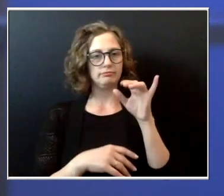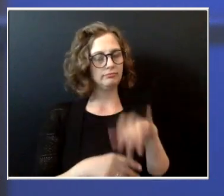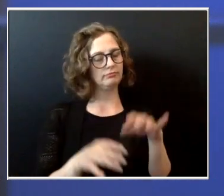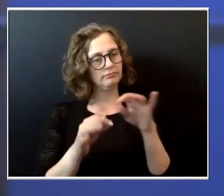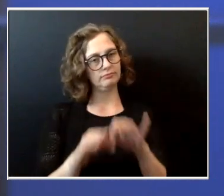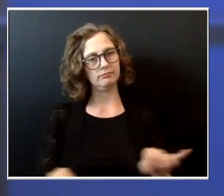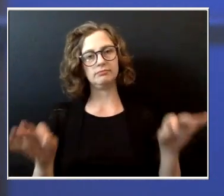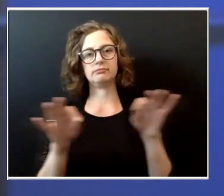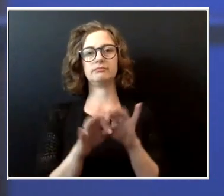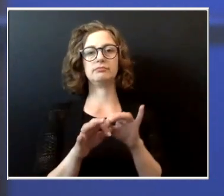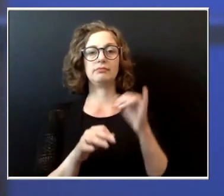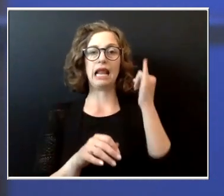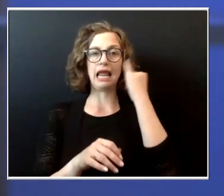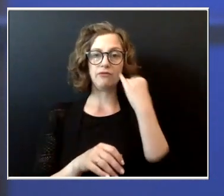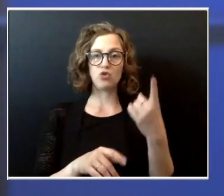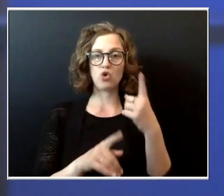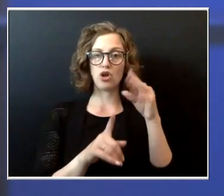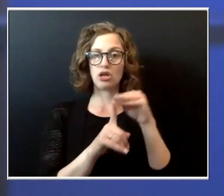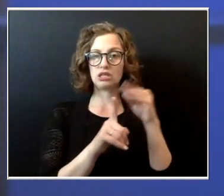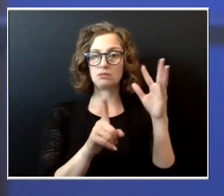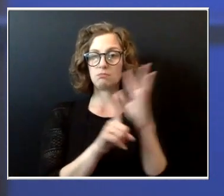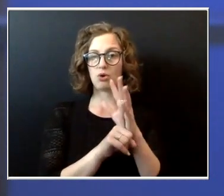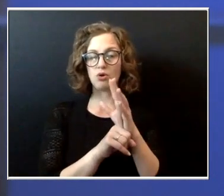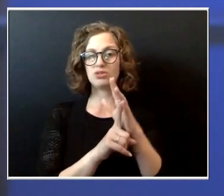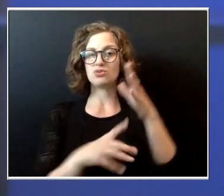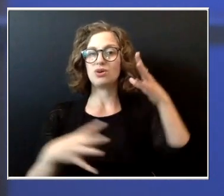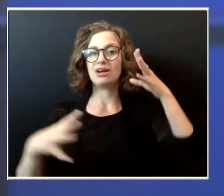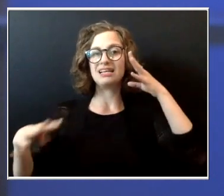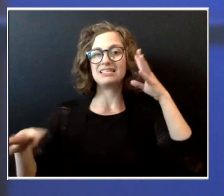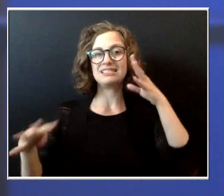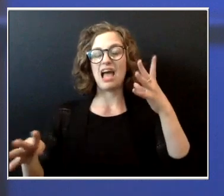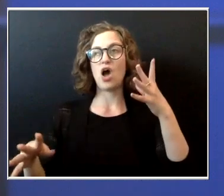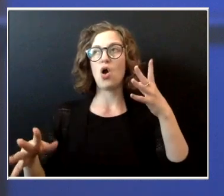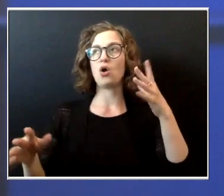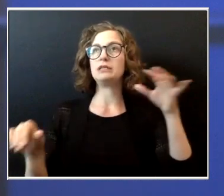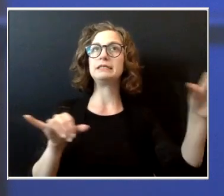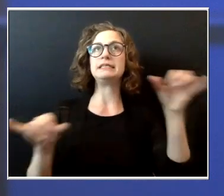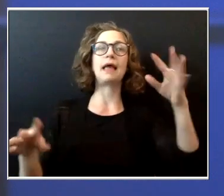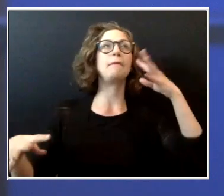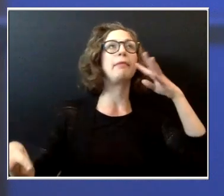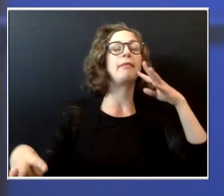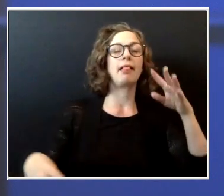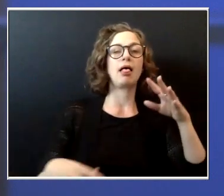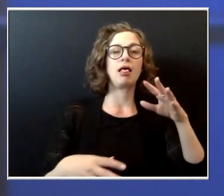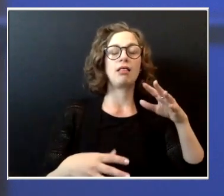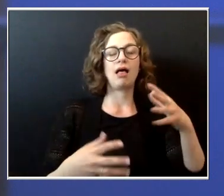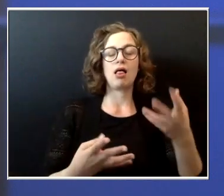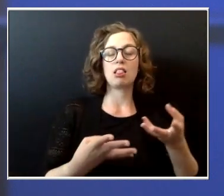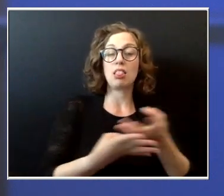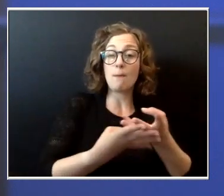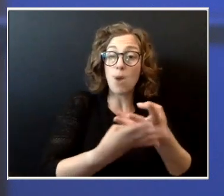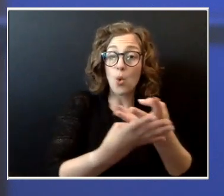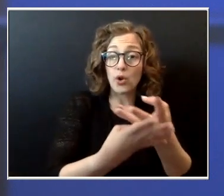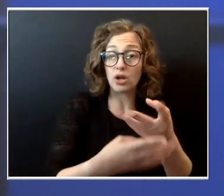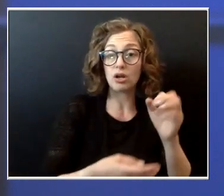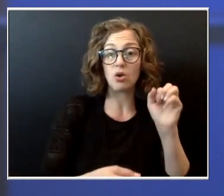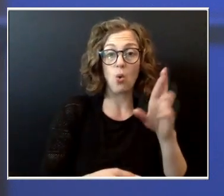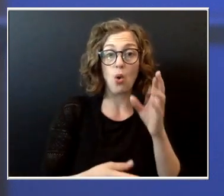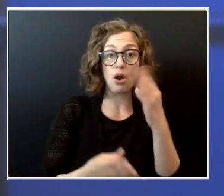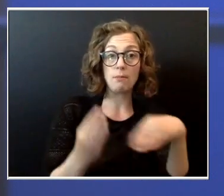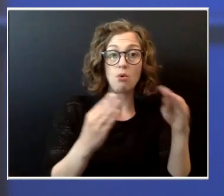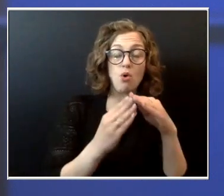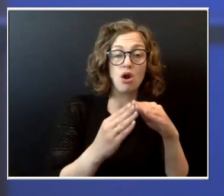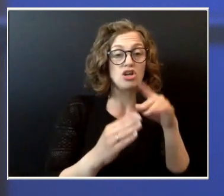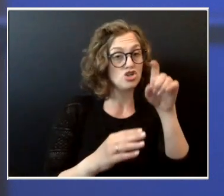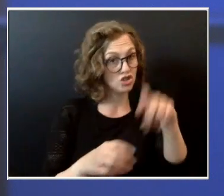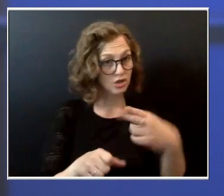sound lawnmower level or louder, you should be wearing hearing protection. Okay. And actually now all of us walk around with phones